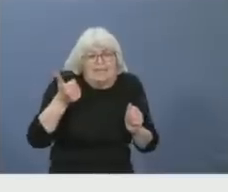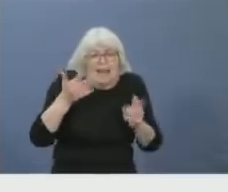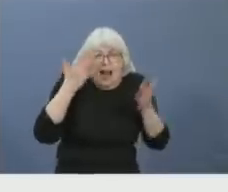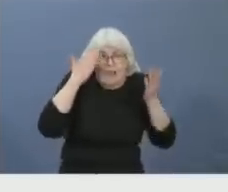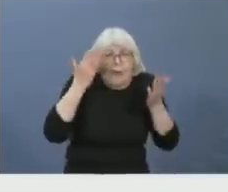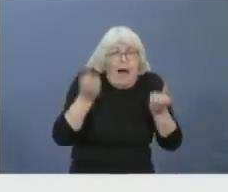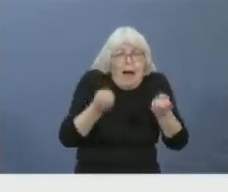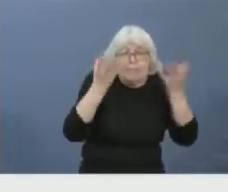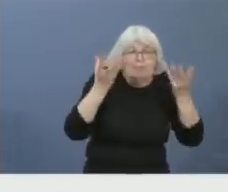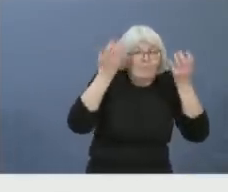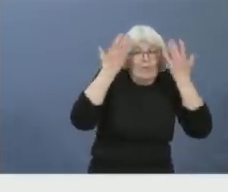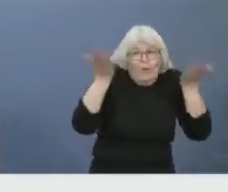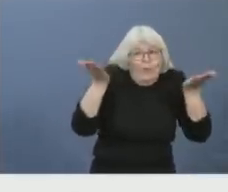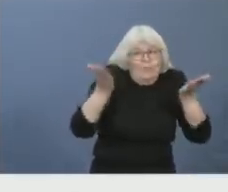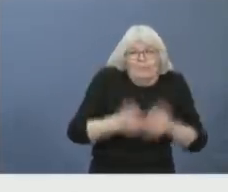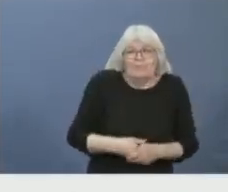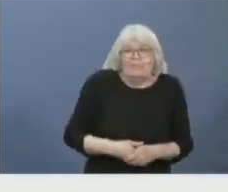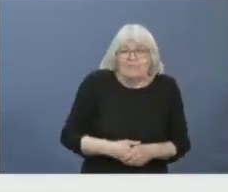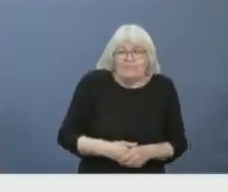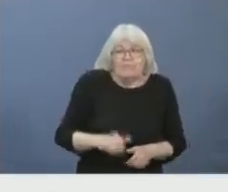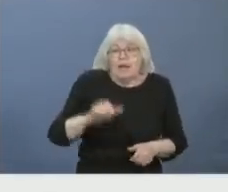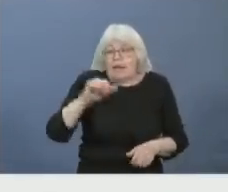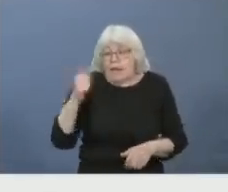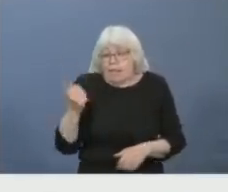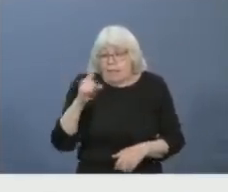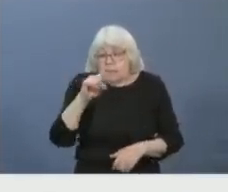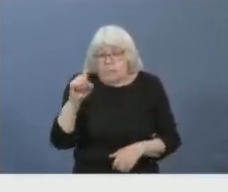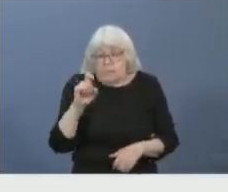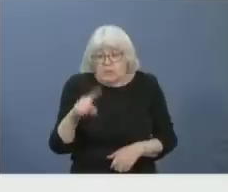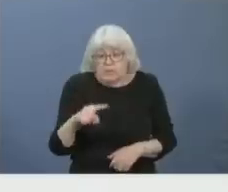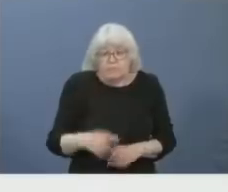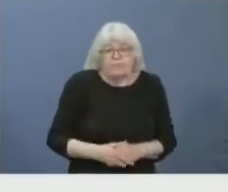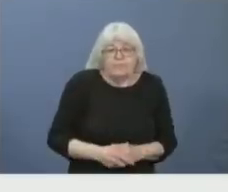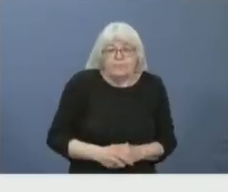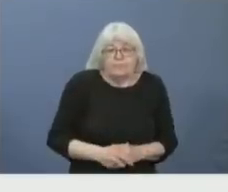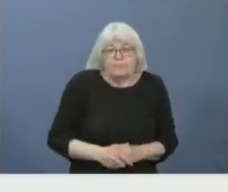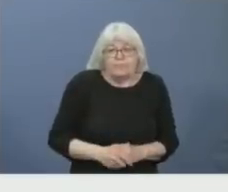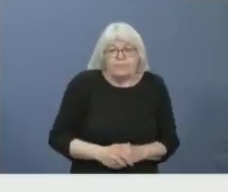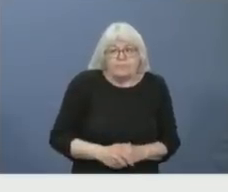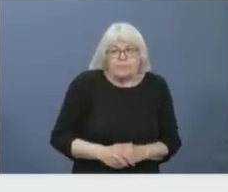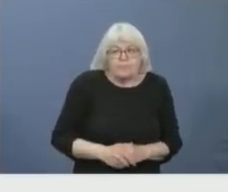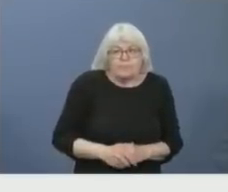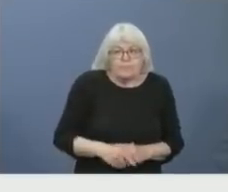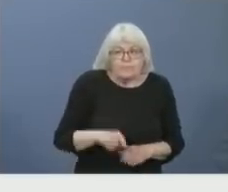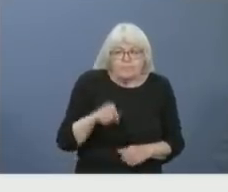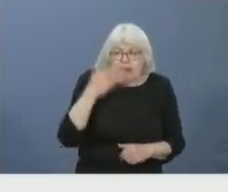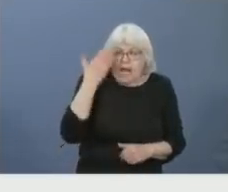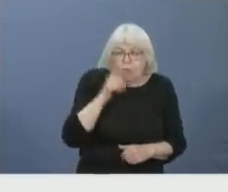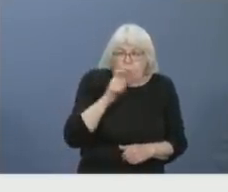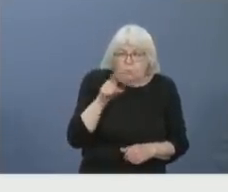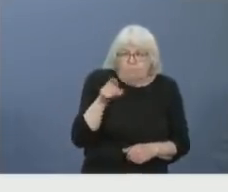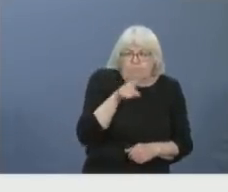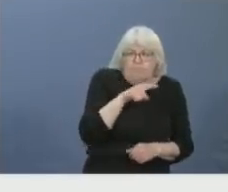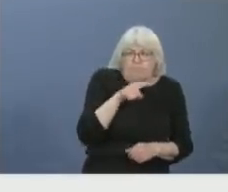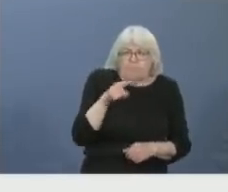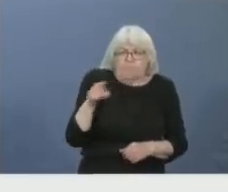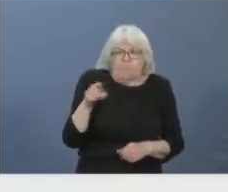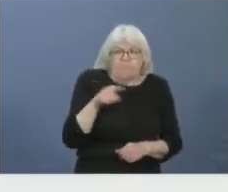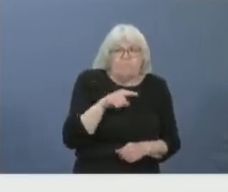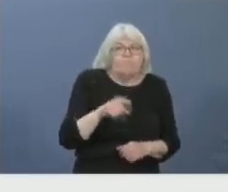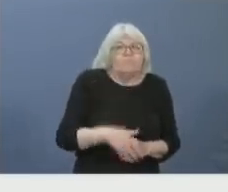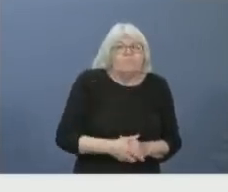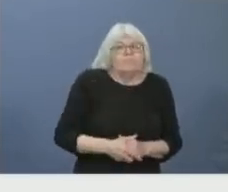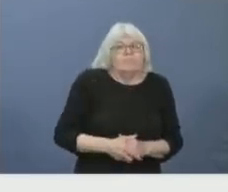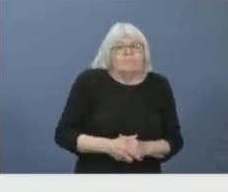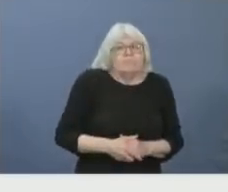do you have a follow-up question? Yes, I do. I'm not sure exactly who the question's for, but here goes the question. Right now,